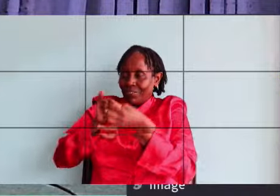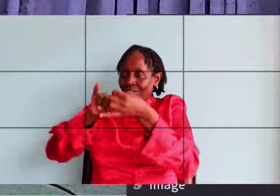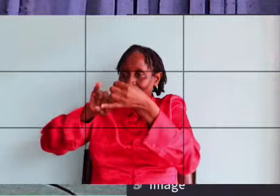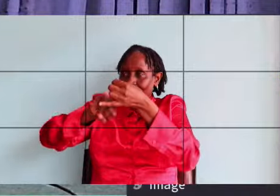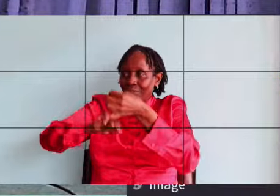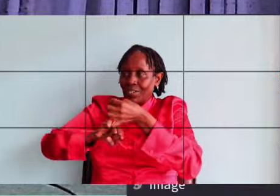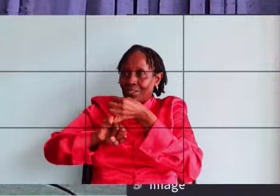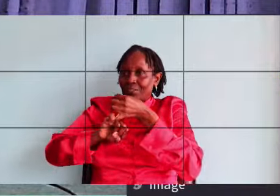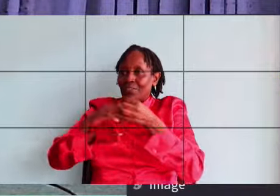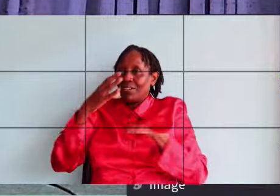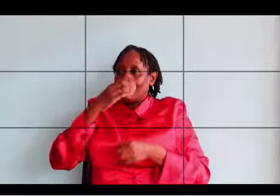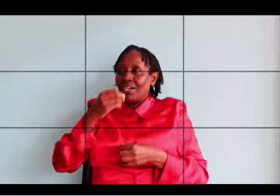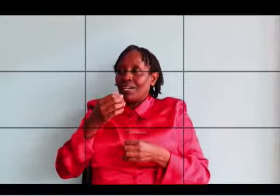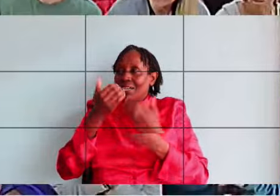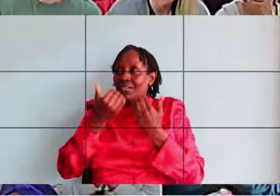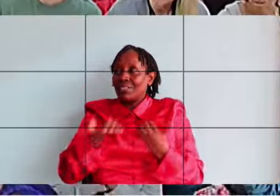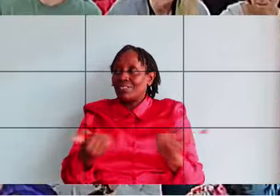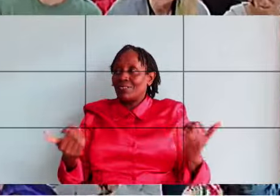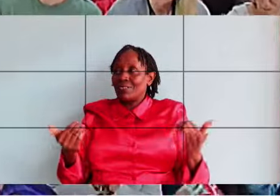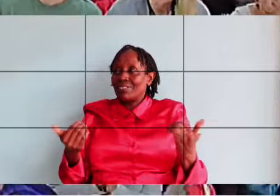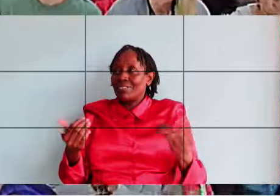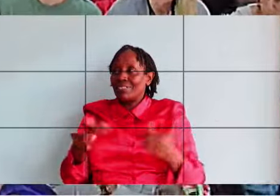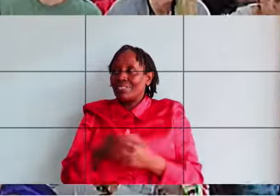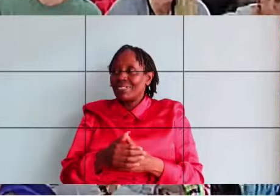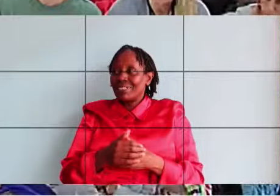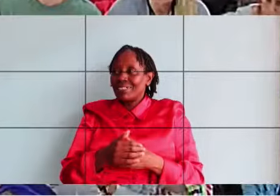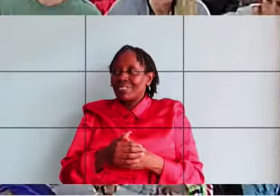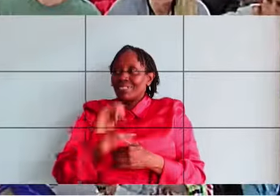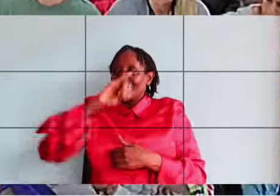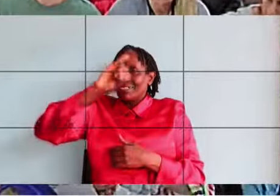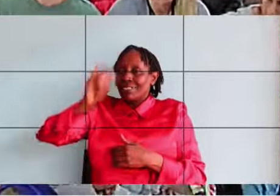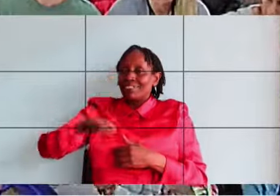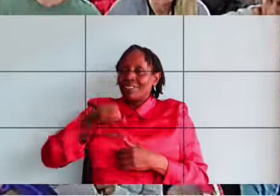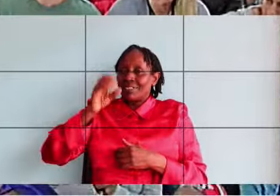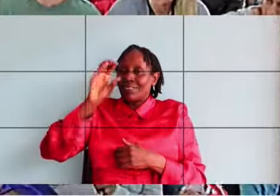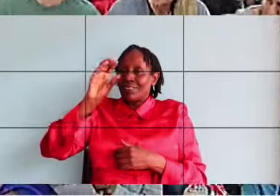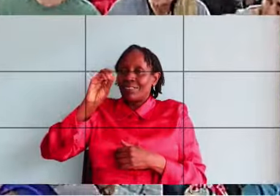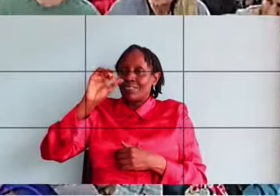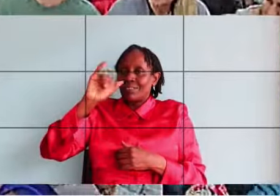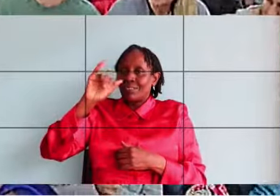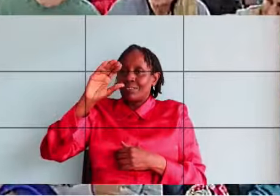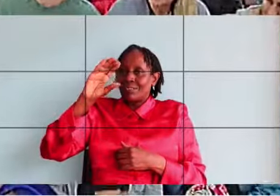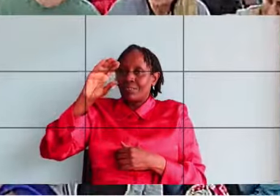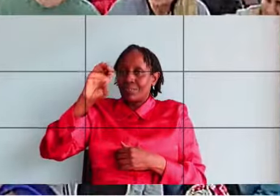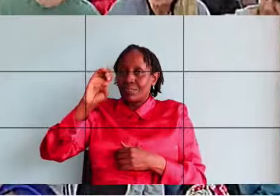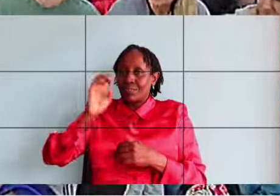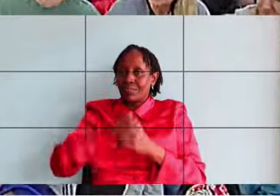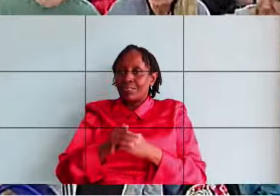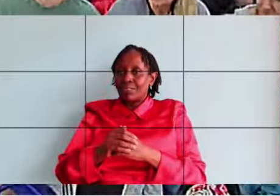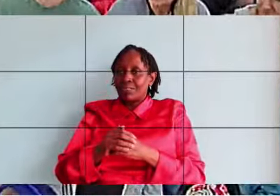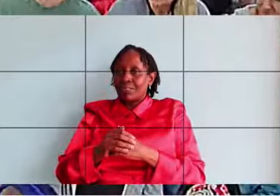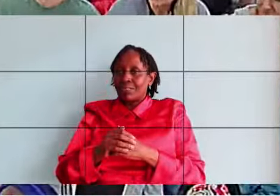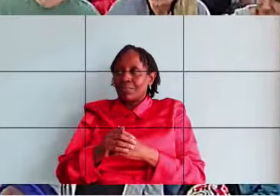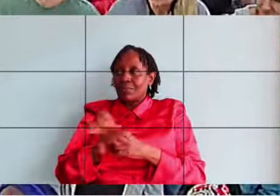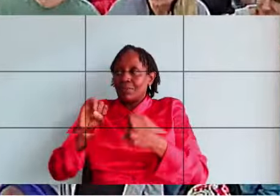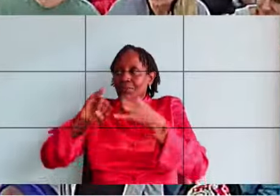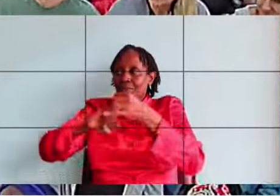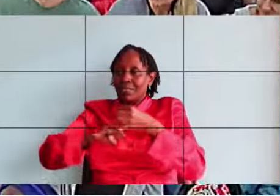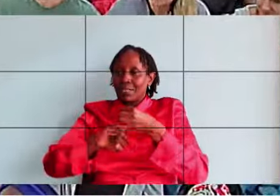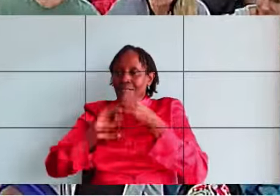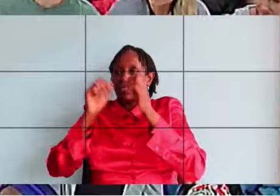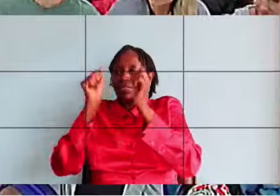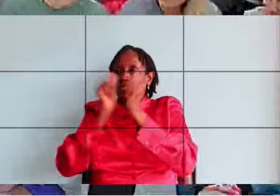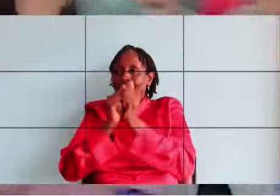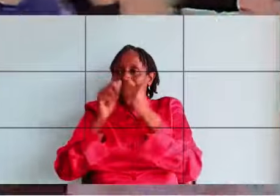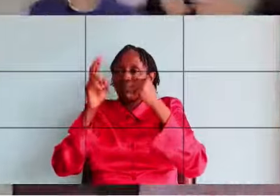Yes. That's my wife, Joyce. We've been doing life together for the last 17 years. I am grateful to